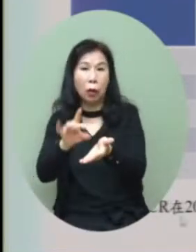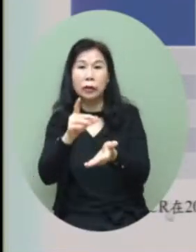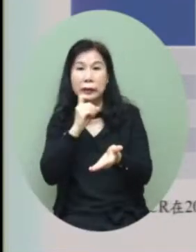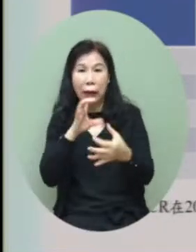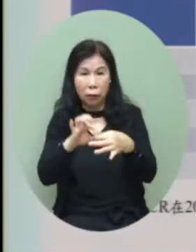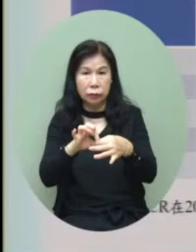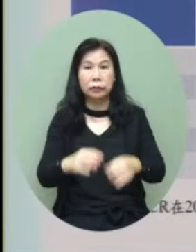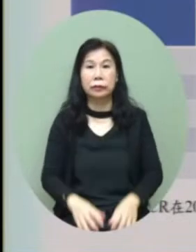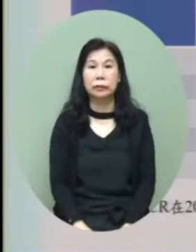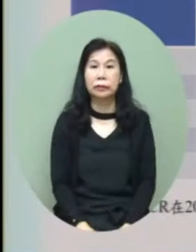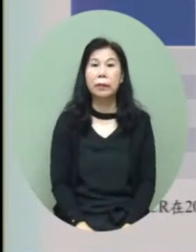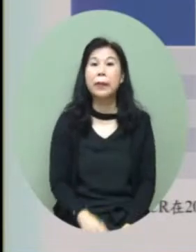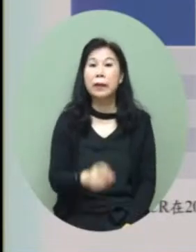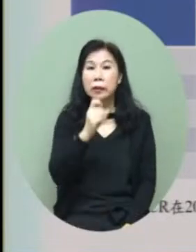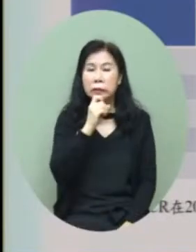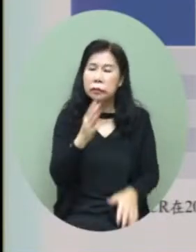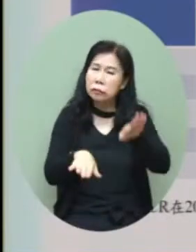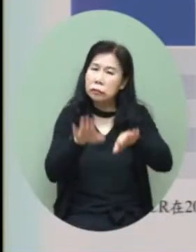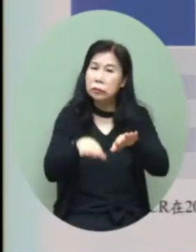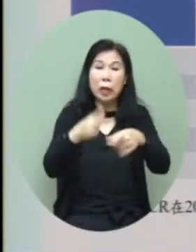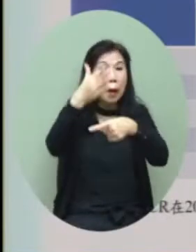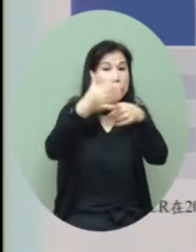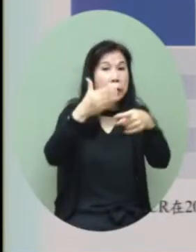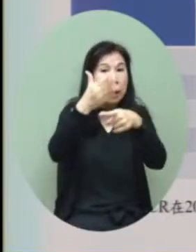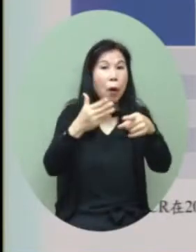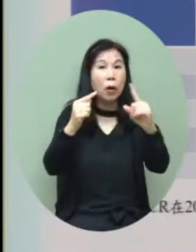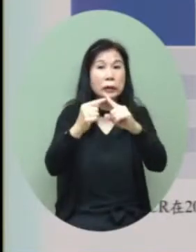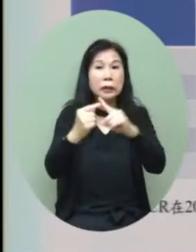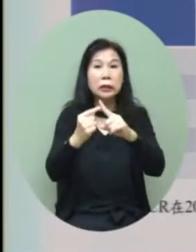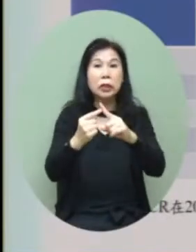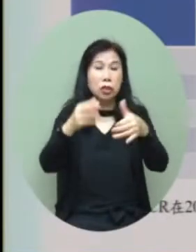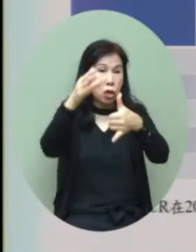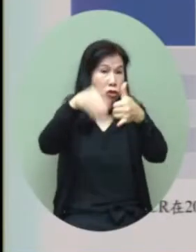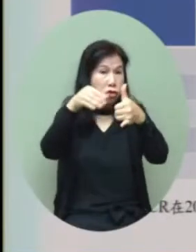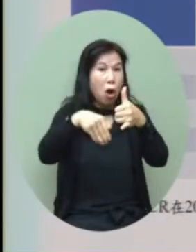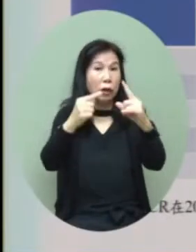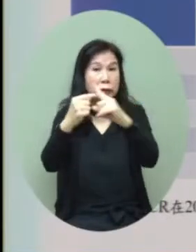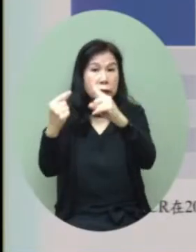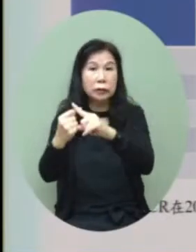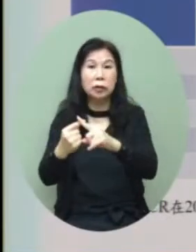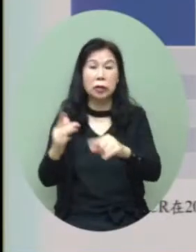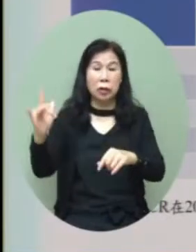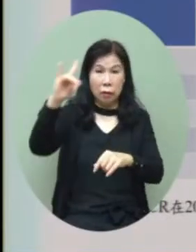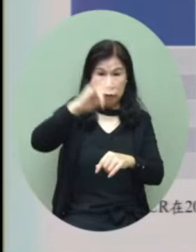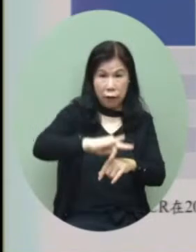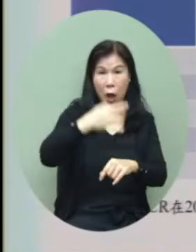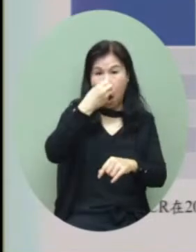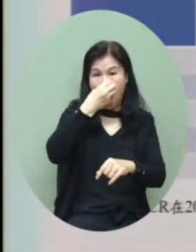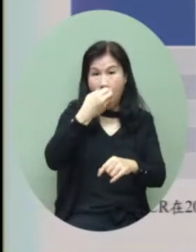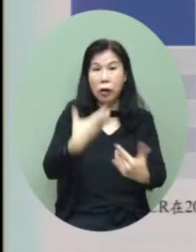are confirmed to be carriers of the virus. About half of the cases